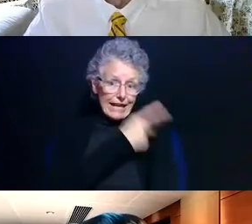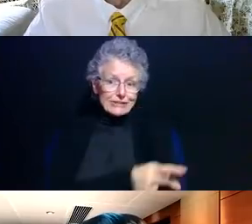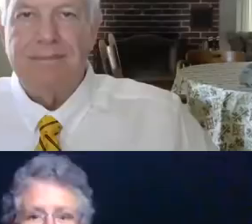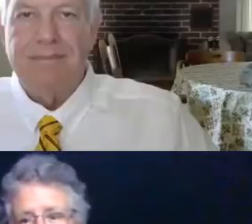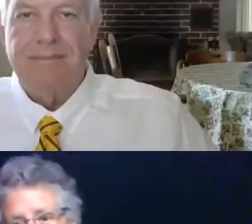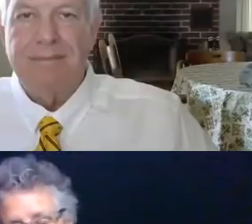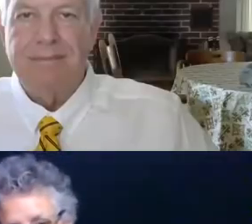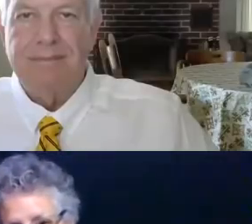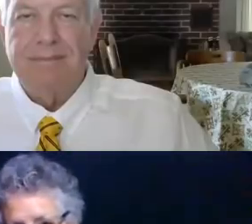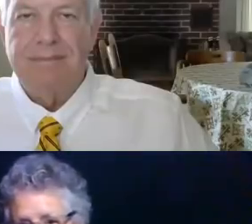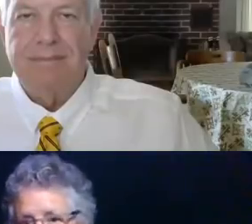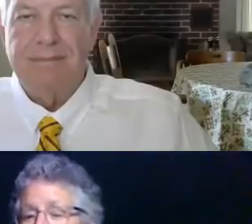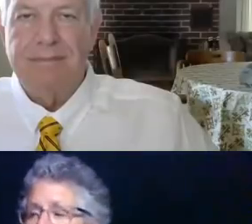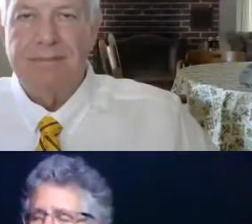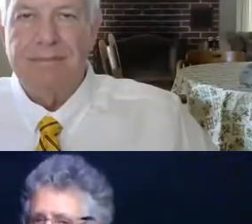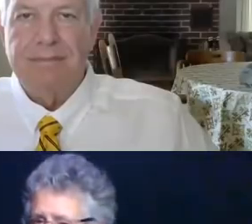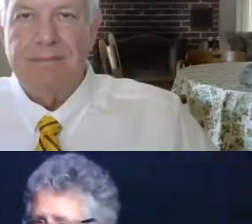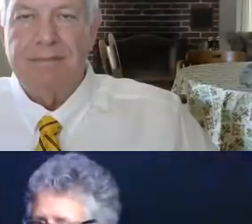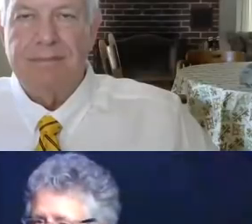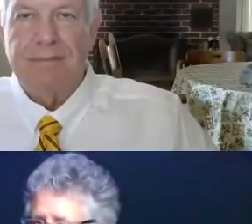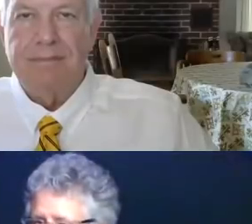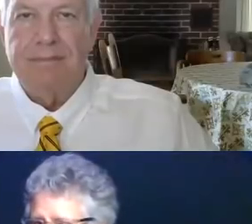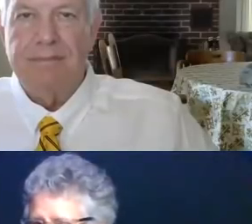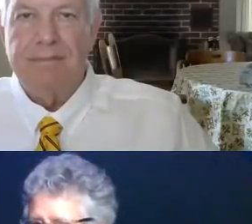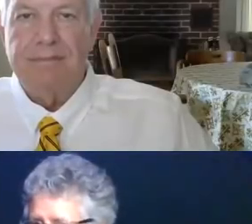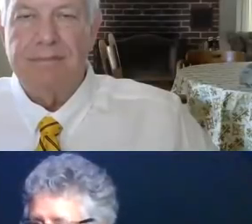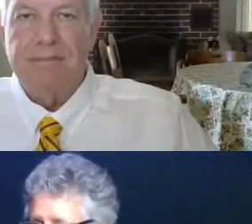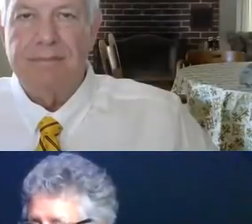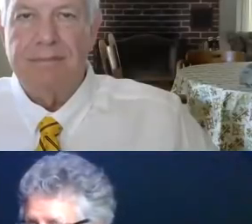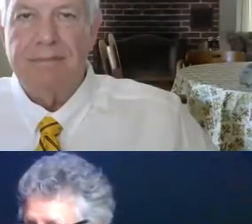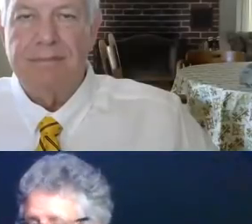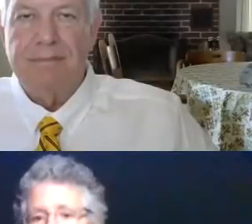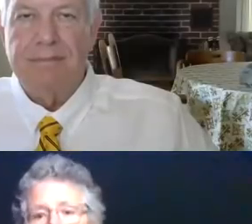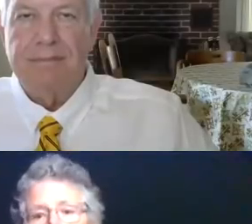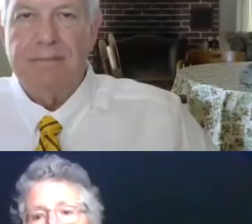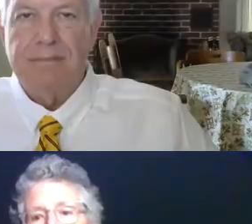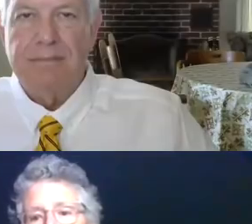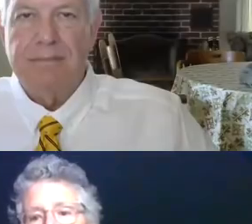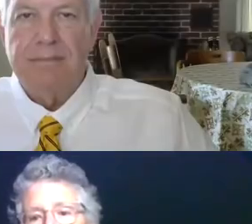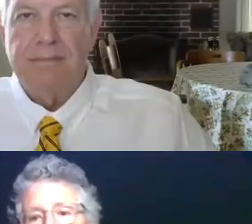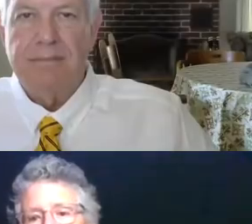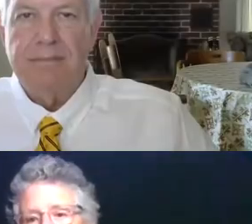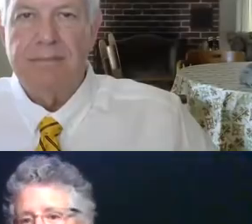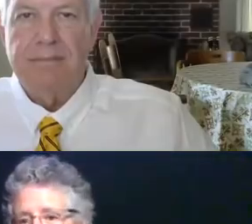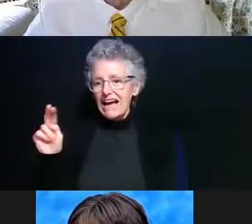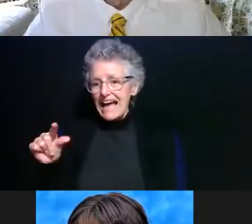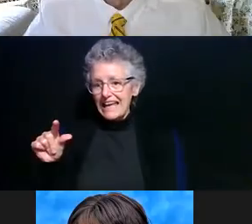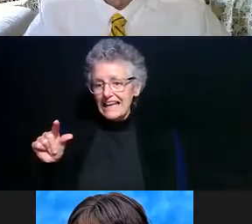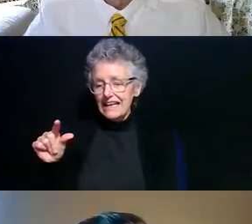Okay, and we did get a clarification on the earlier question I had for you about reclassifying employees. I think the individual